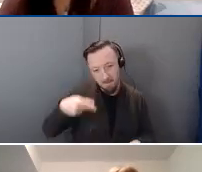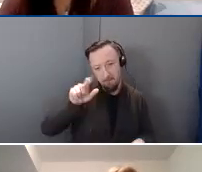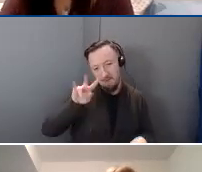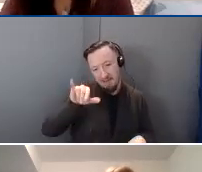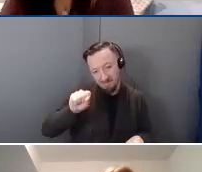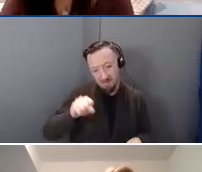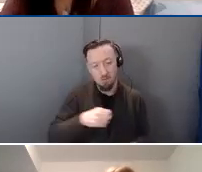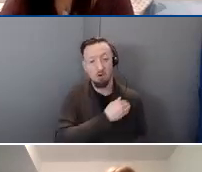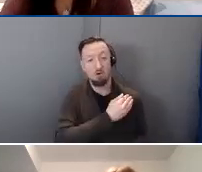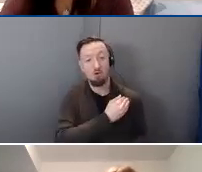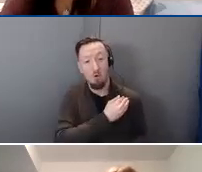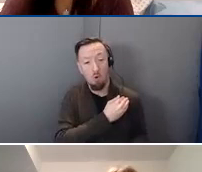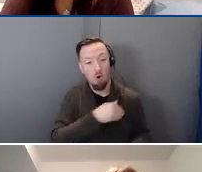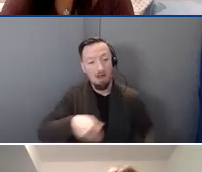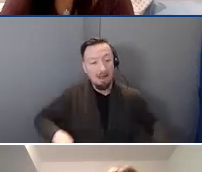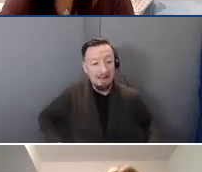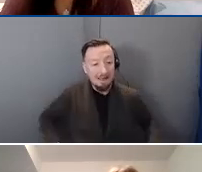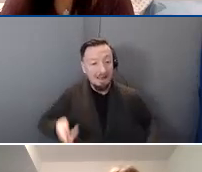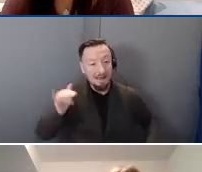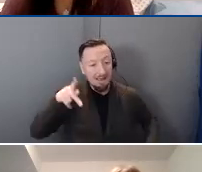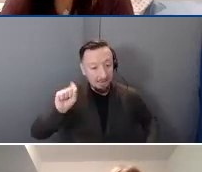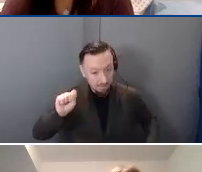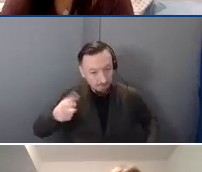on the shoulder, the hips, or the knees.